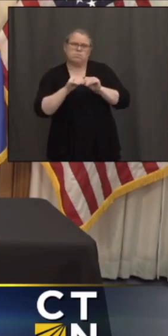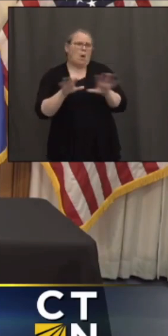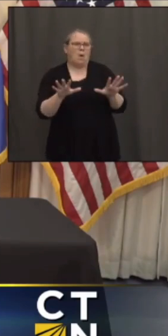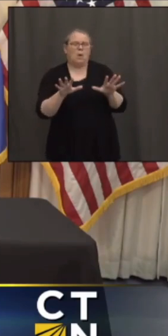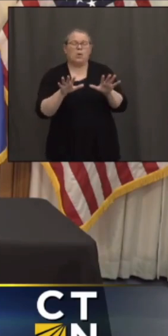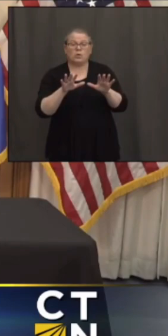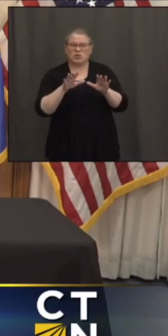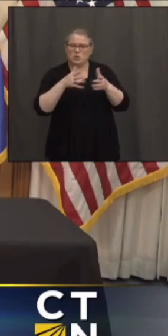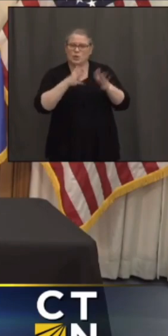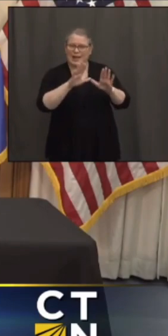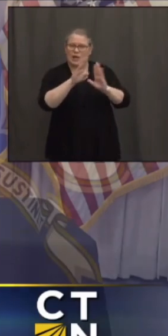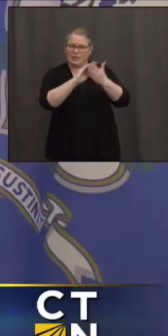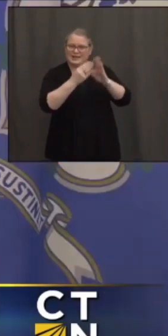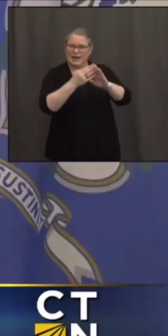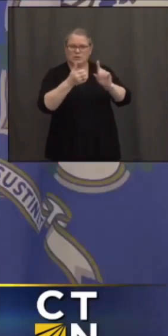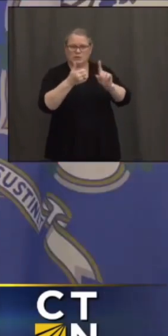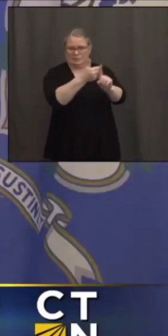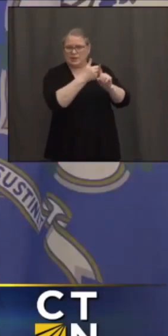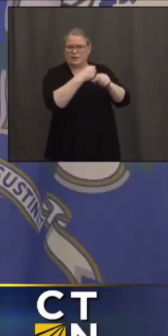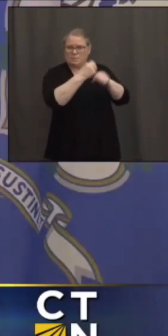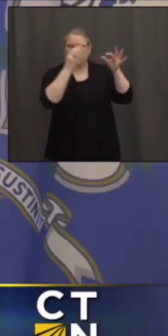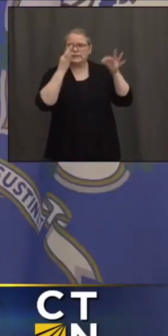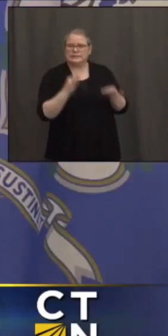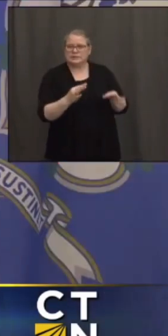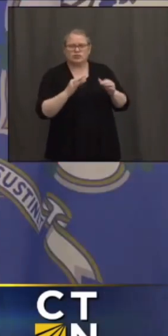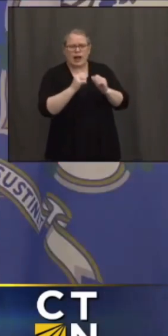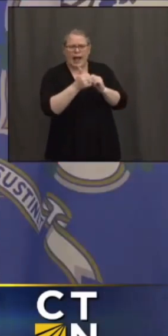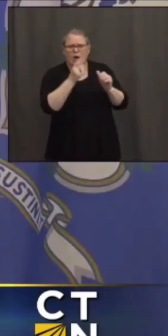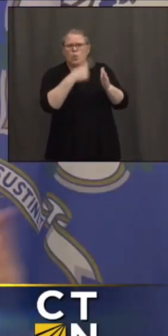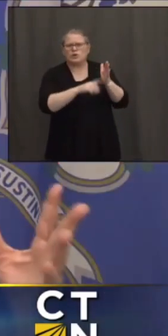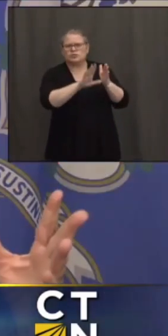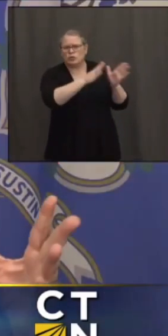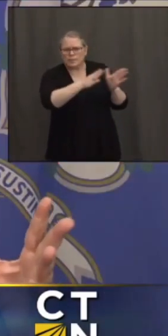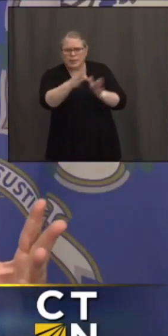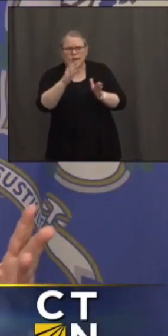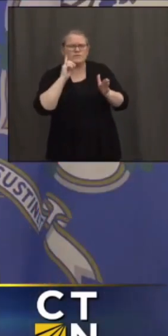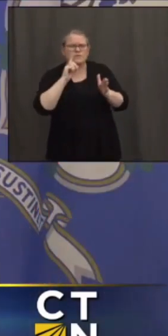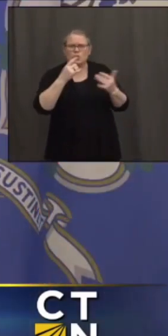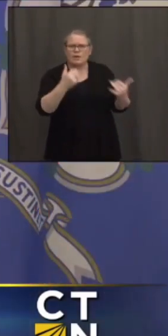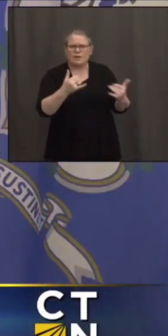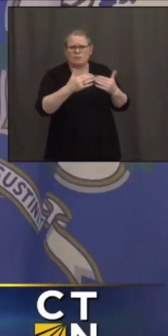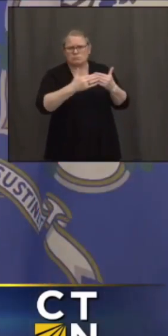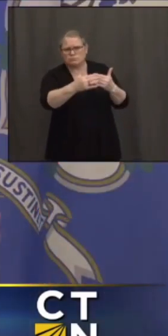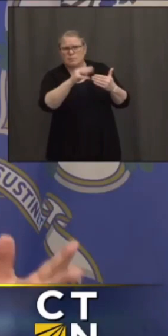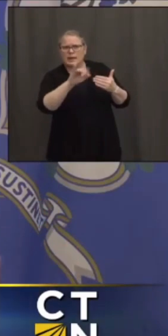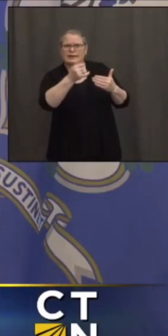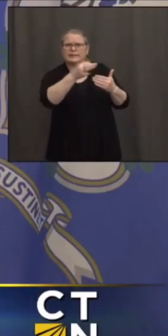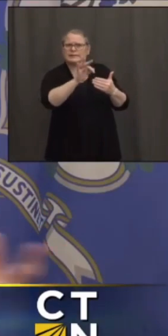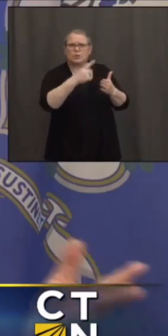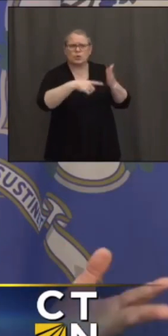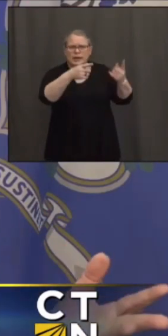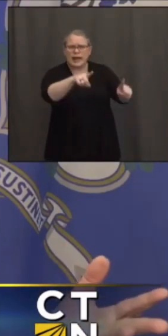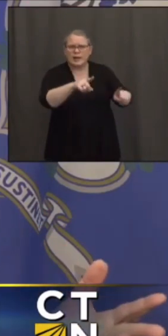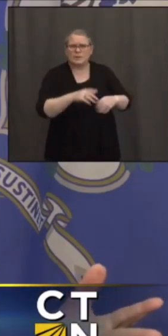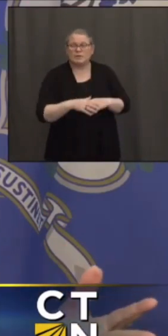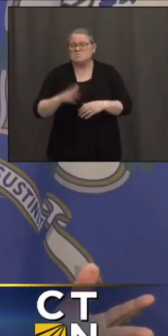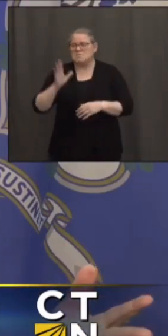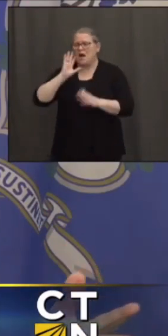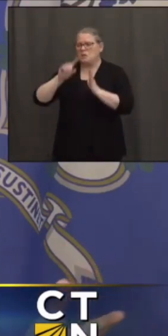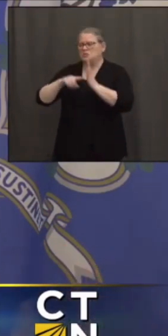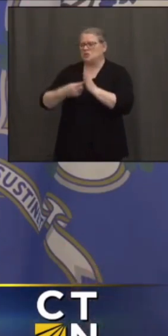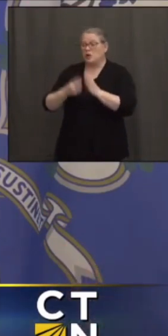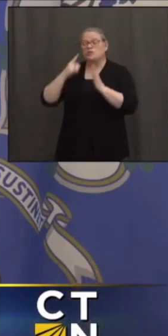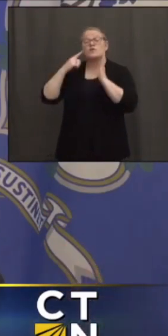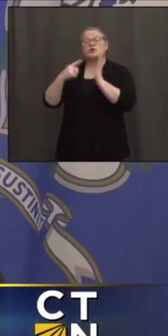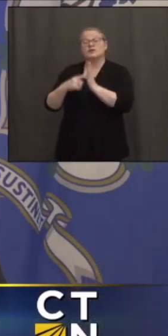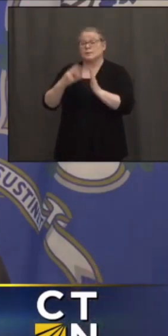reopen? Well, I'll start with that and then pass it right over to Josh. But if I saw a surge, and like we saw a surge in